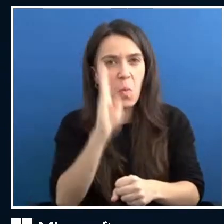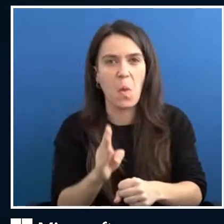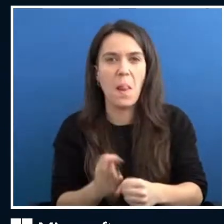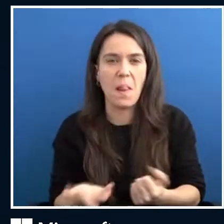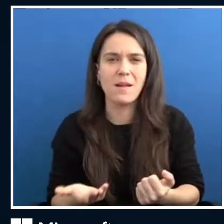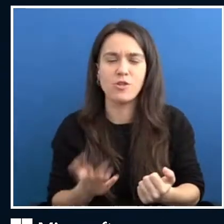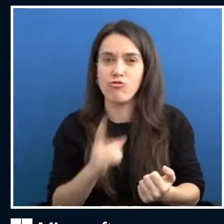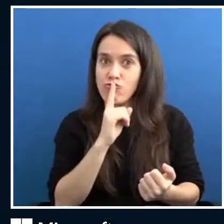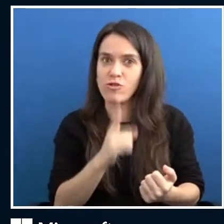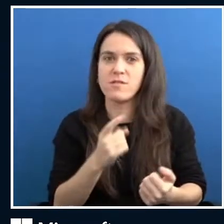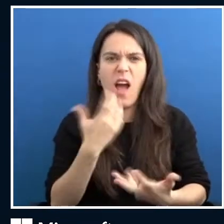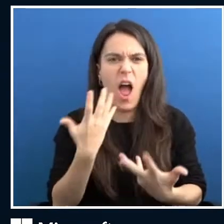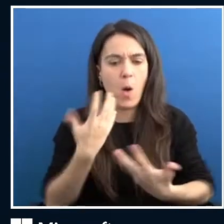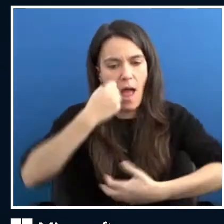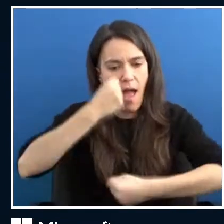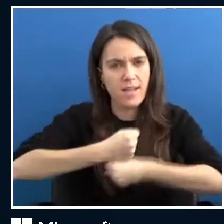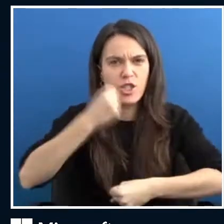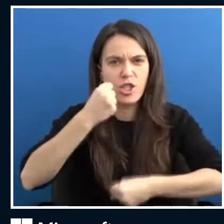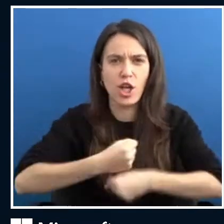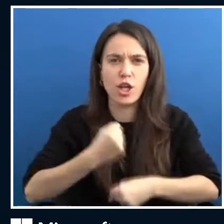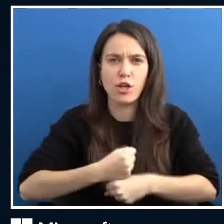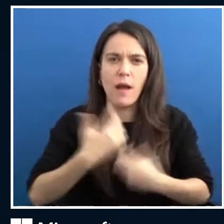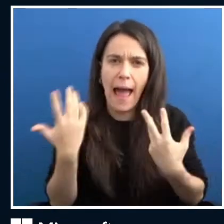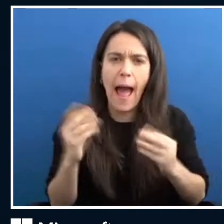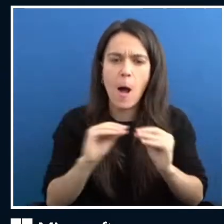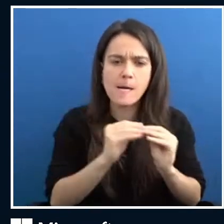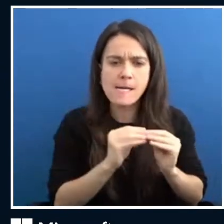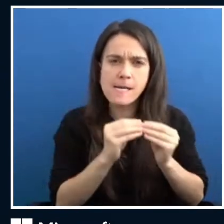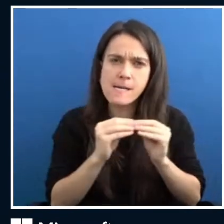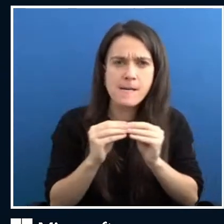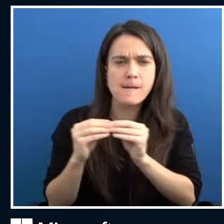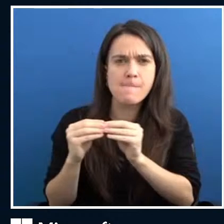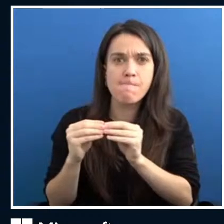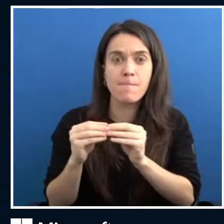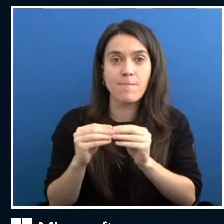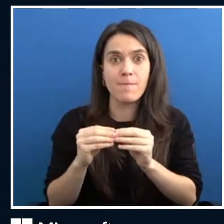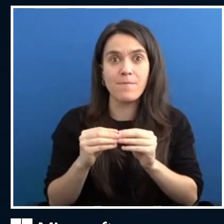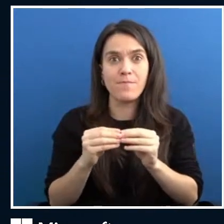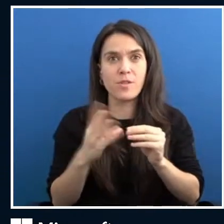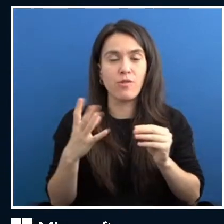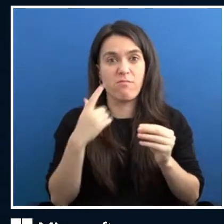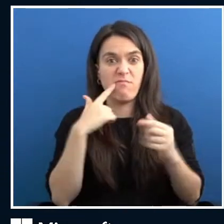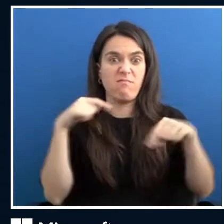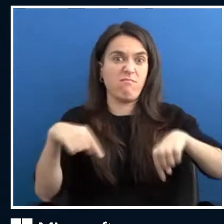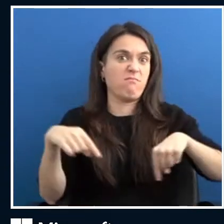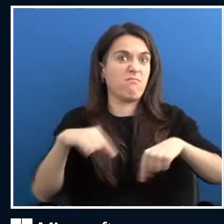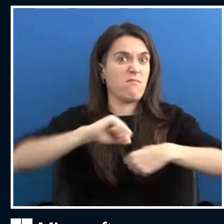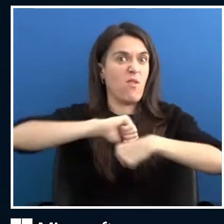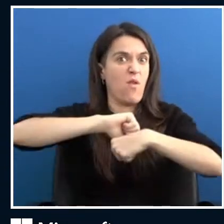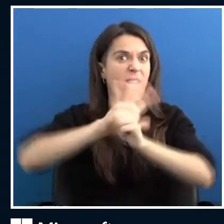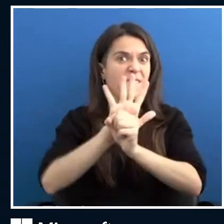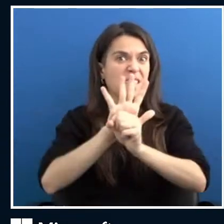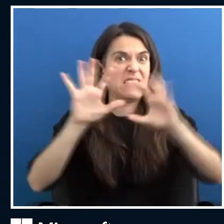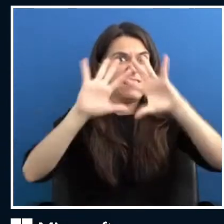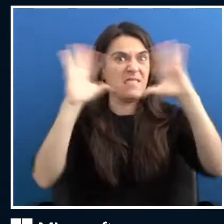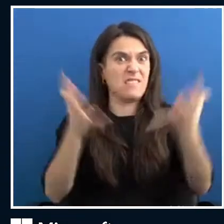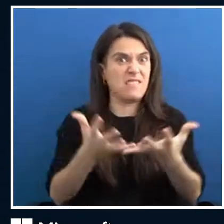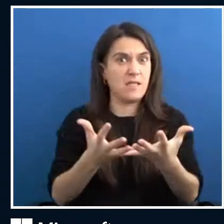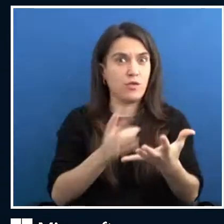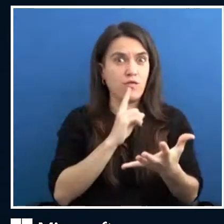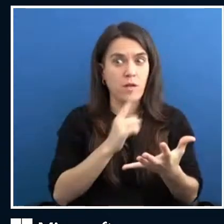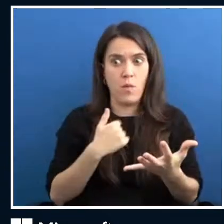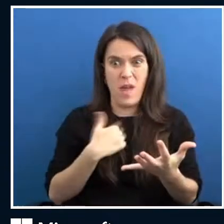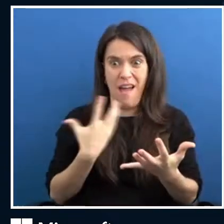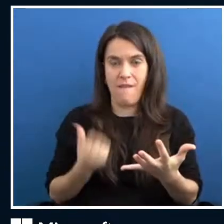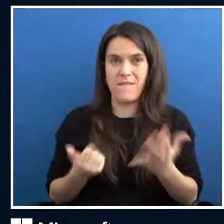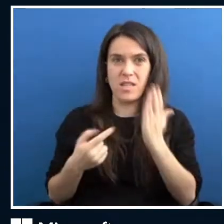problem. If you look at some of the stuff that's happened with the global pandemic, we have the technology already available to do things